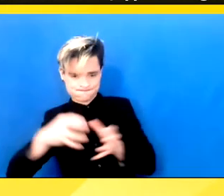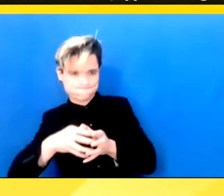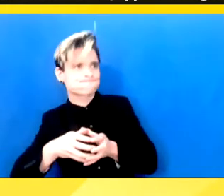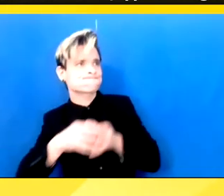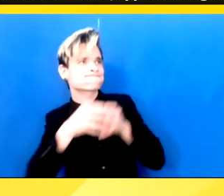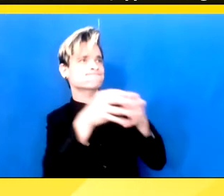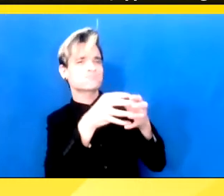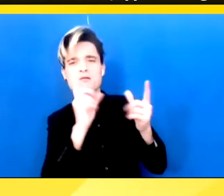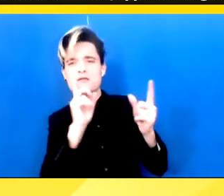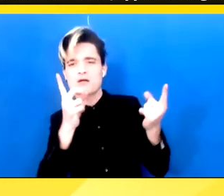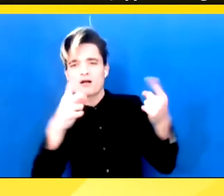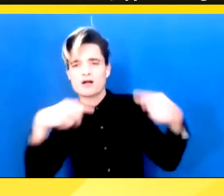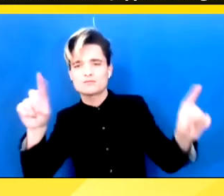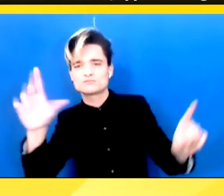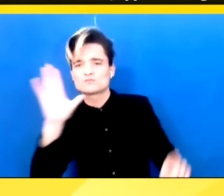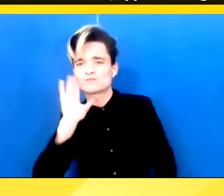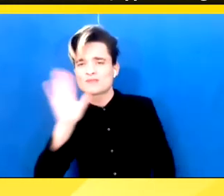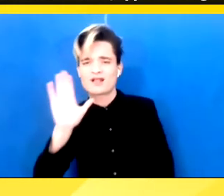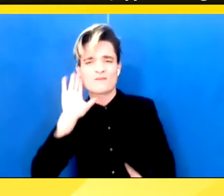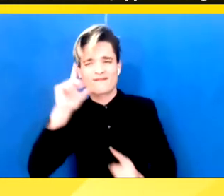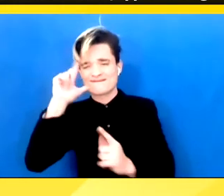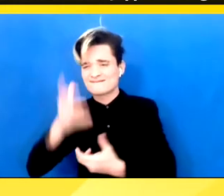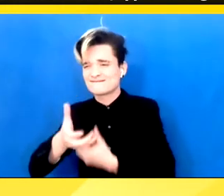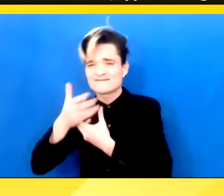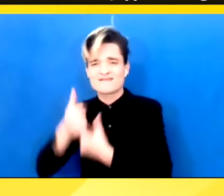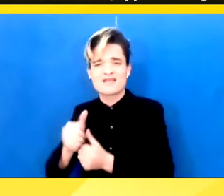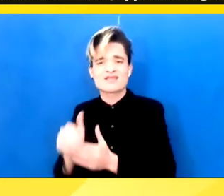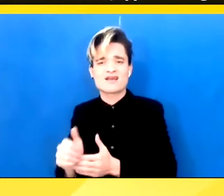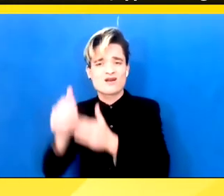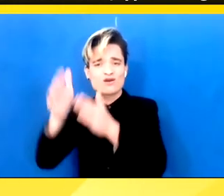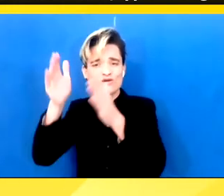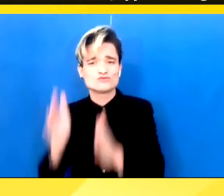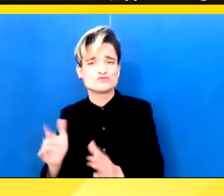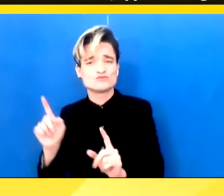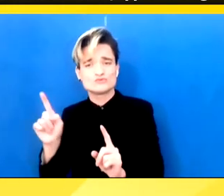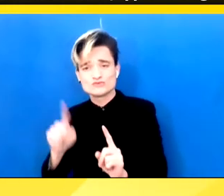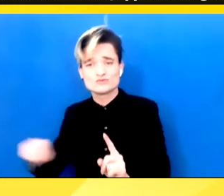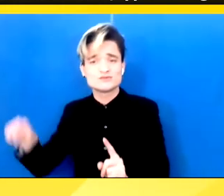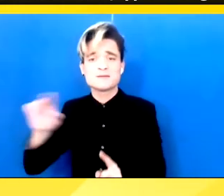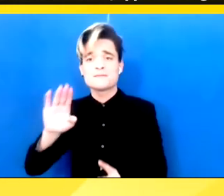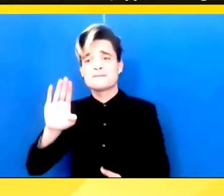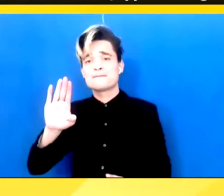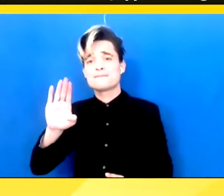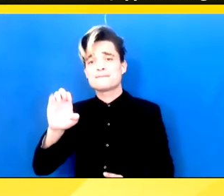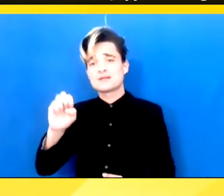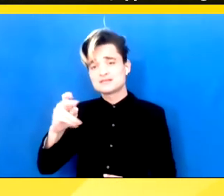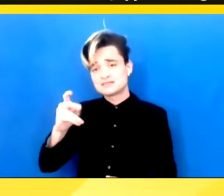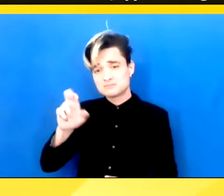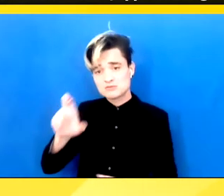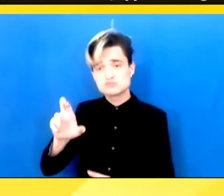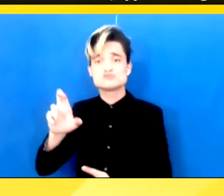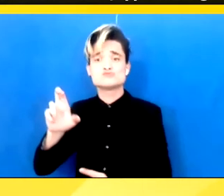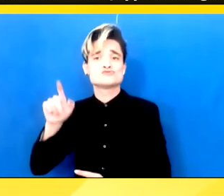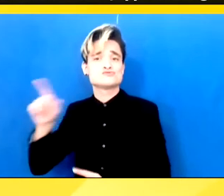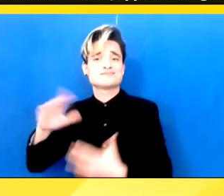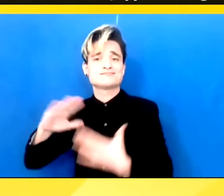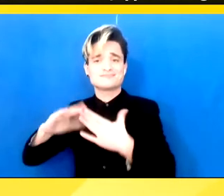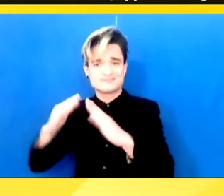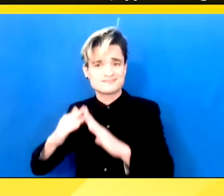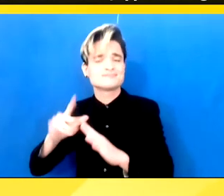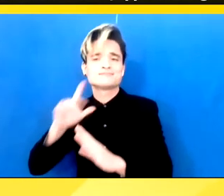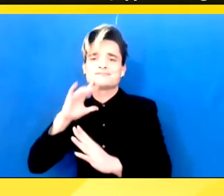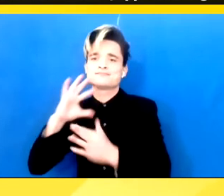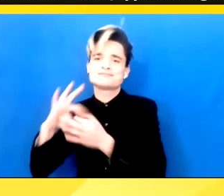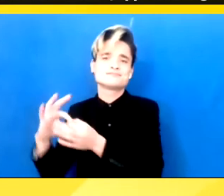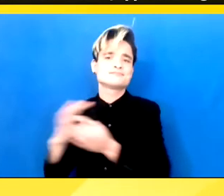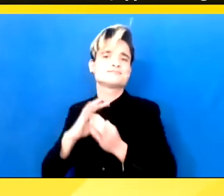win. That's what's happening in Bessemer. And that's what y'all know, because that's your work all over the country. And so I want to introduce